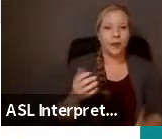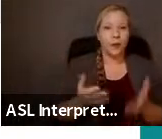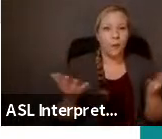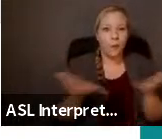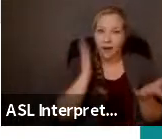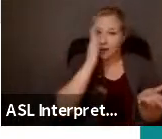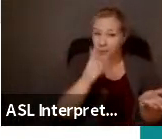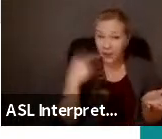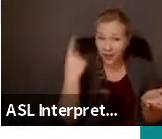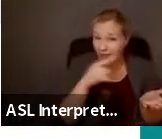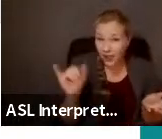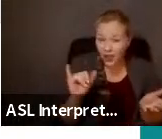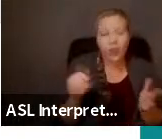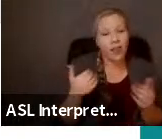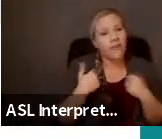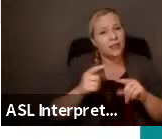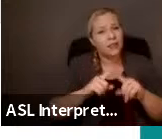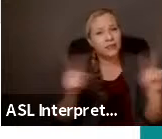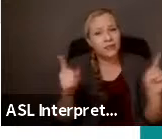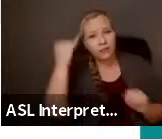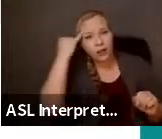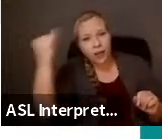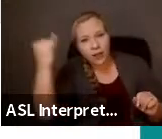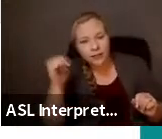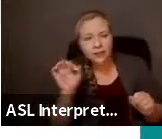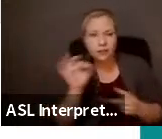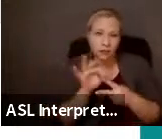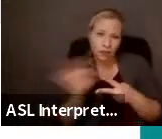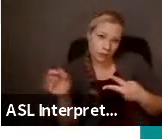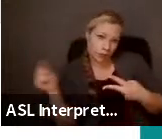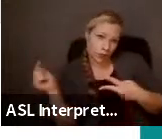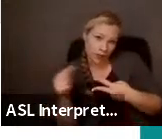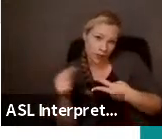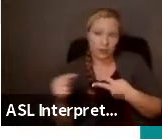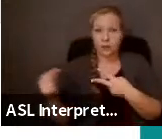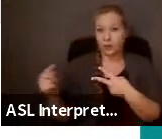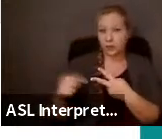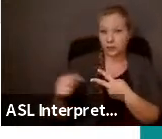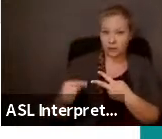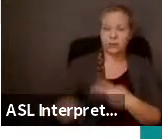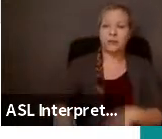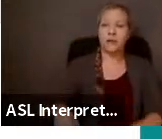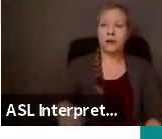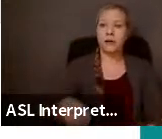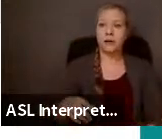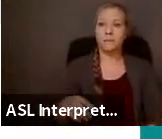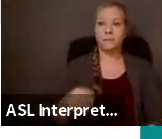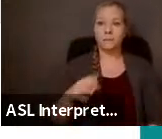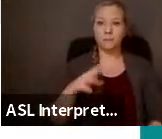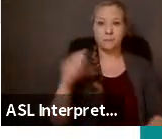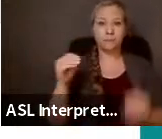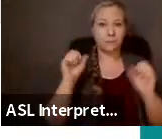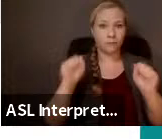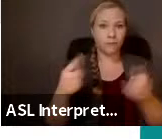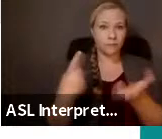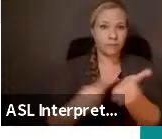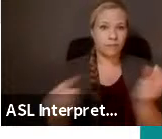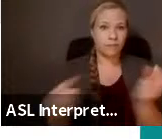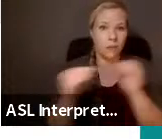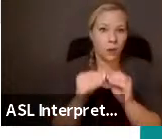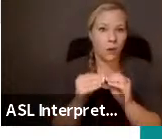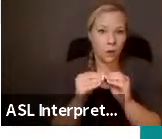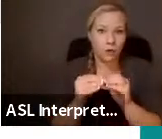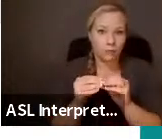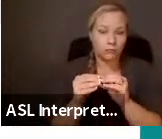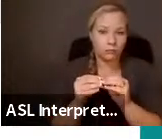for each of the design options. And we can have some discussion around